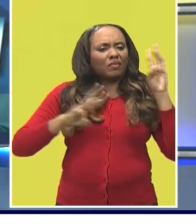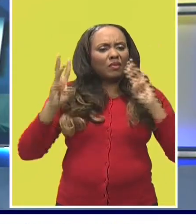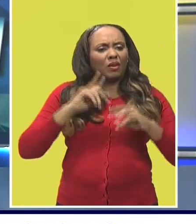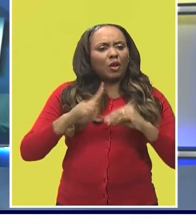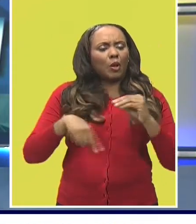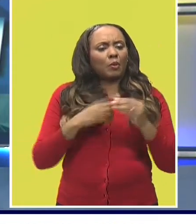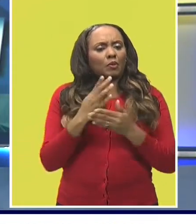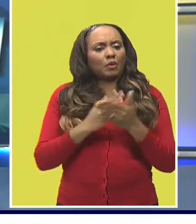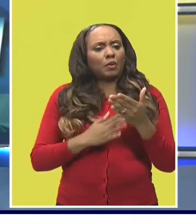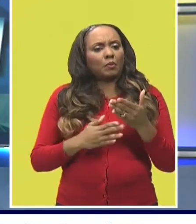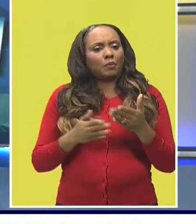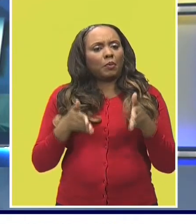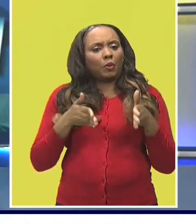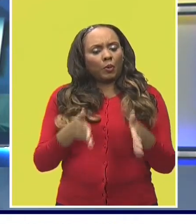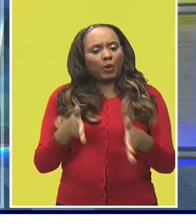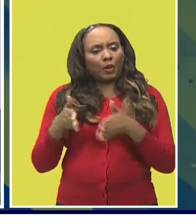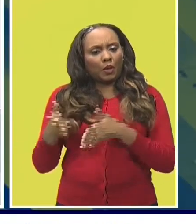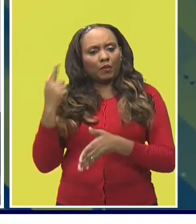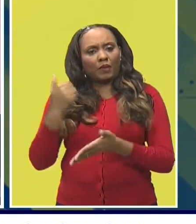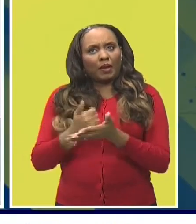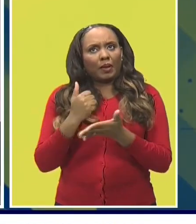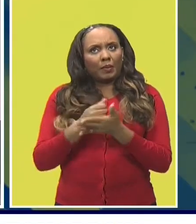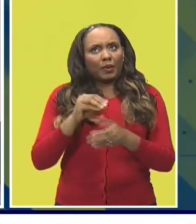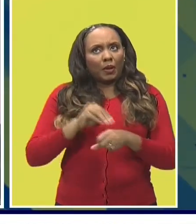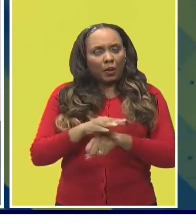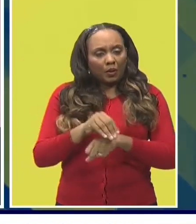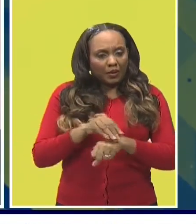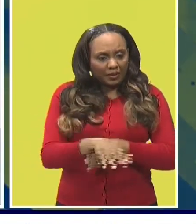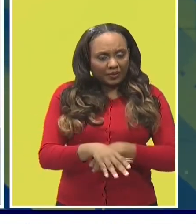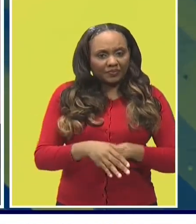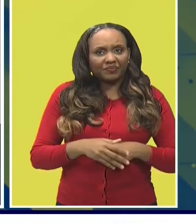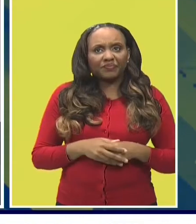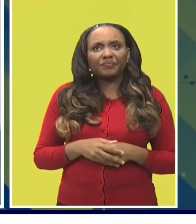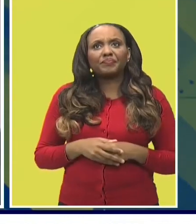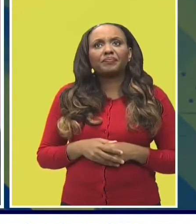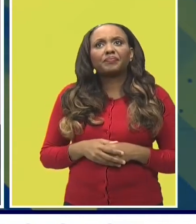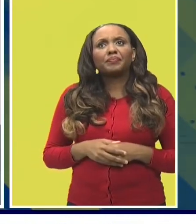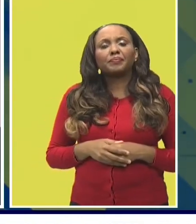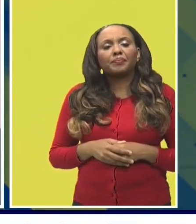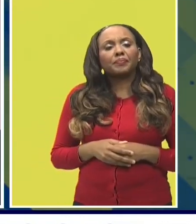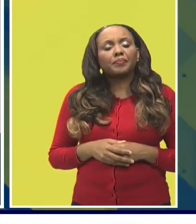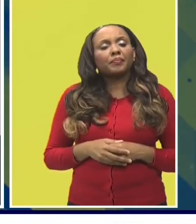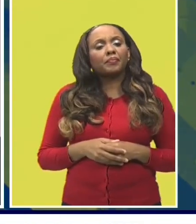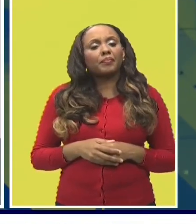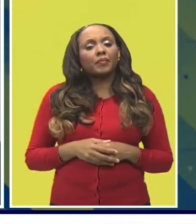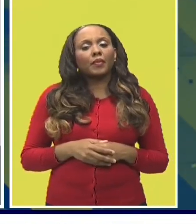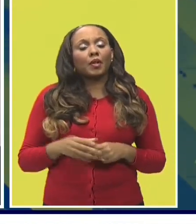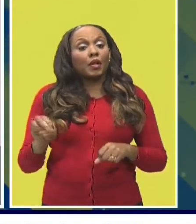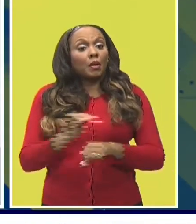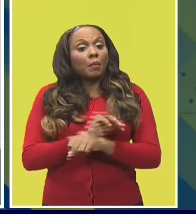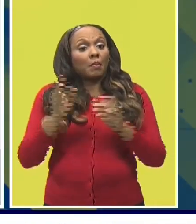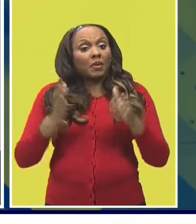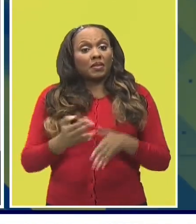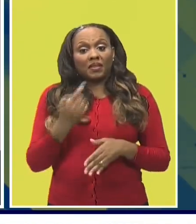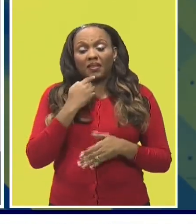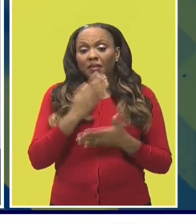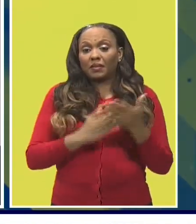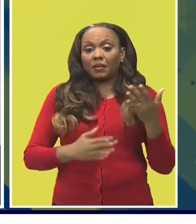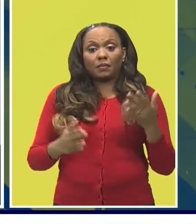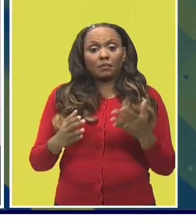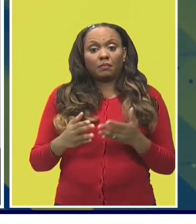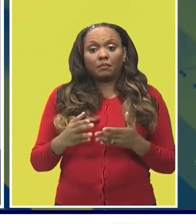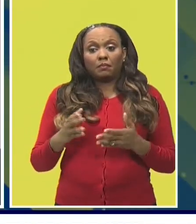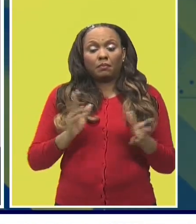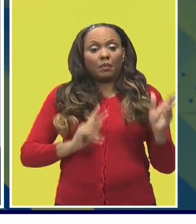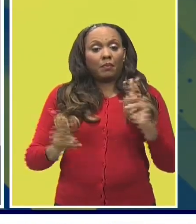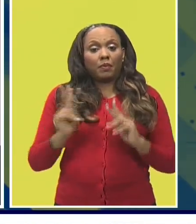some students. The minister has said quite clearly that there's some people who might not be willing, and if you're not willing to